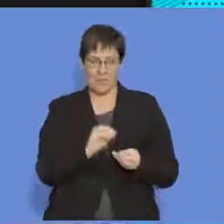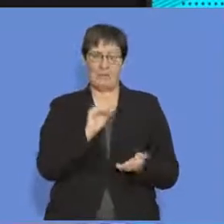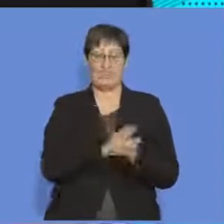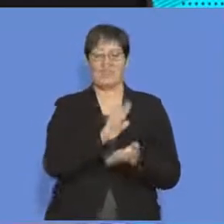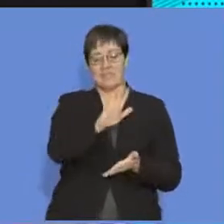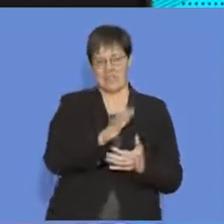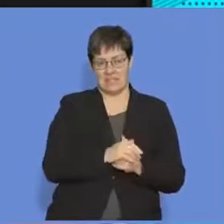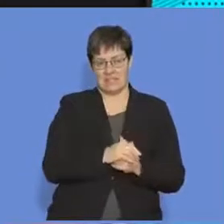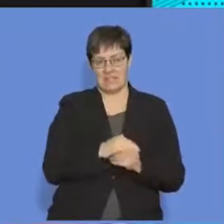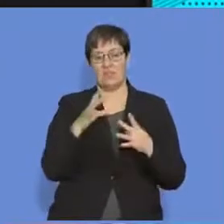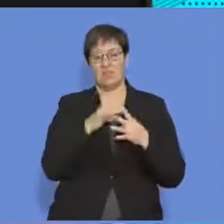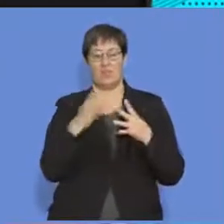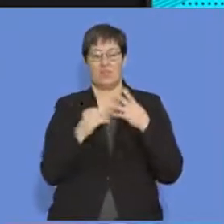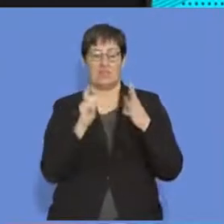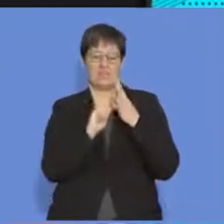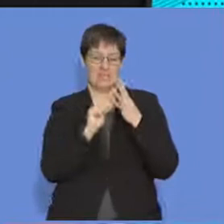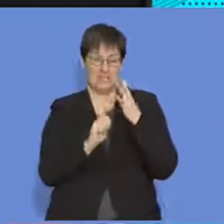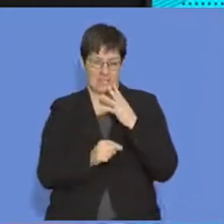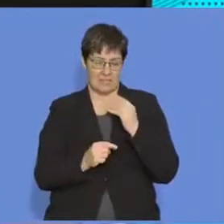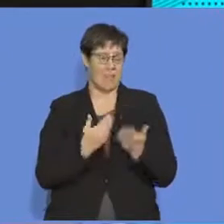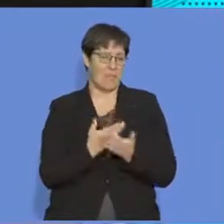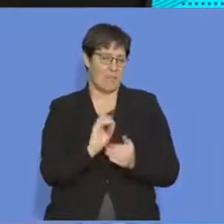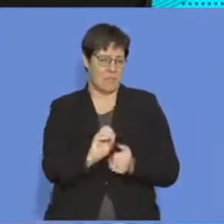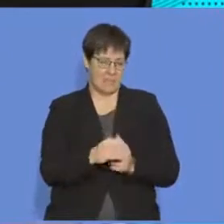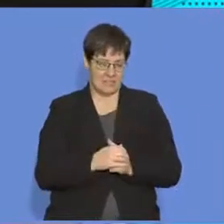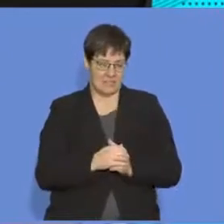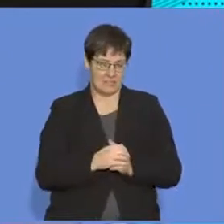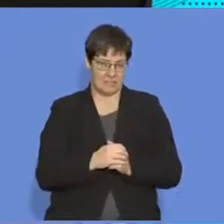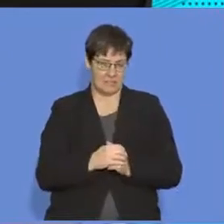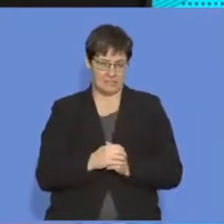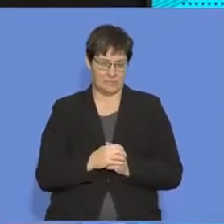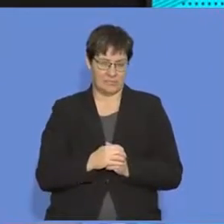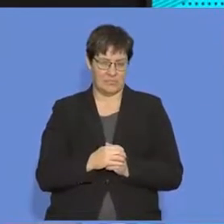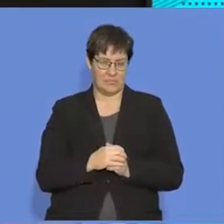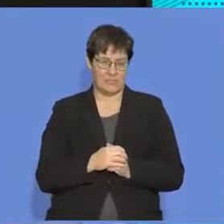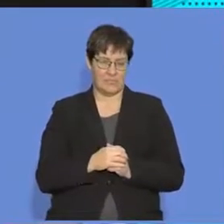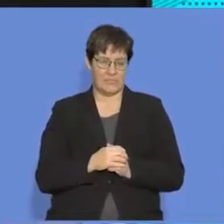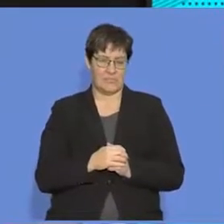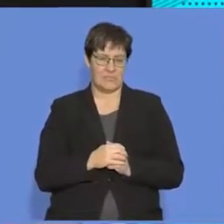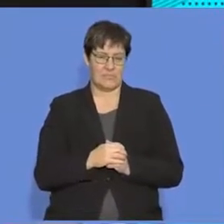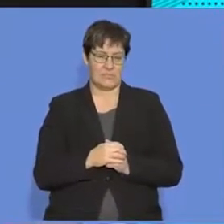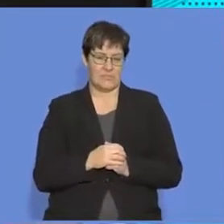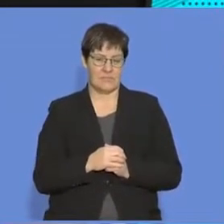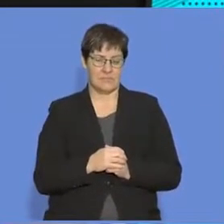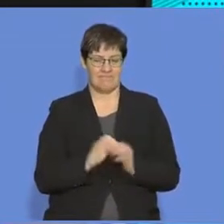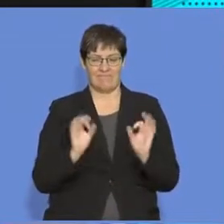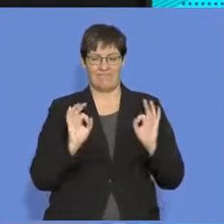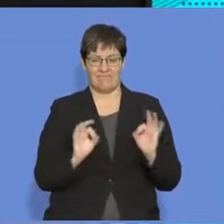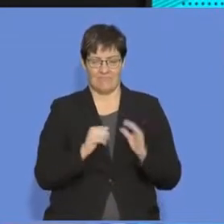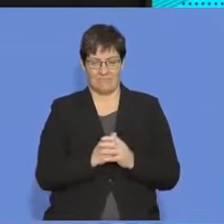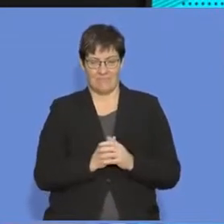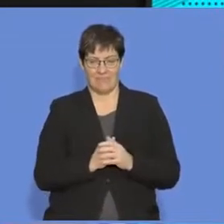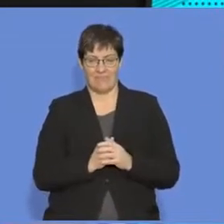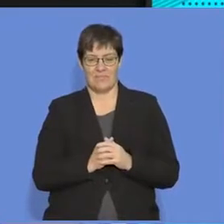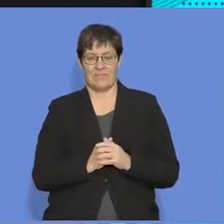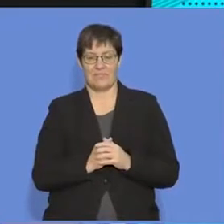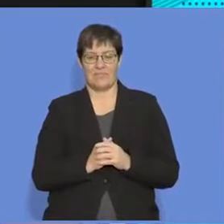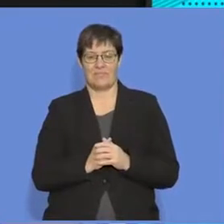get 15 choices which are available. Are we all together? That makes sense? Okay,